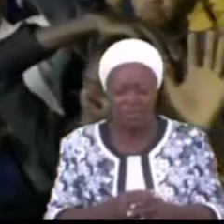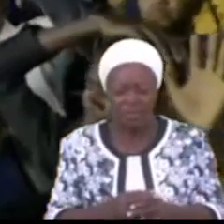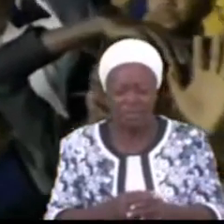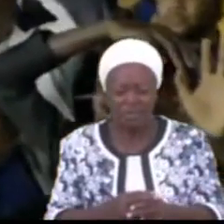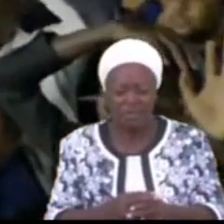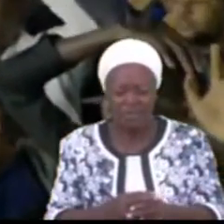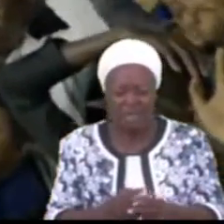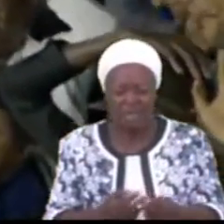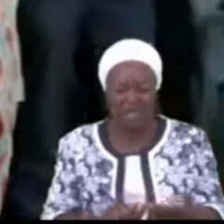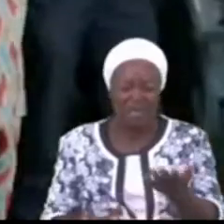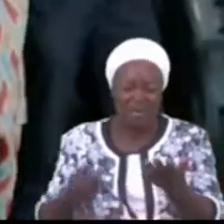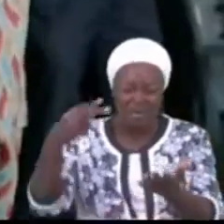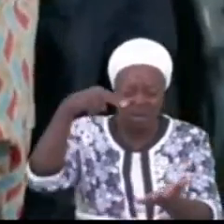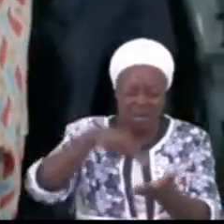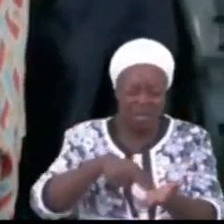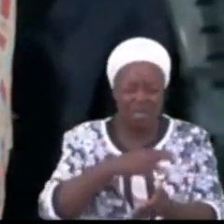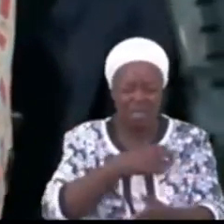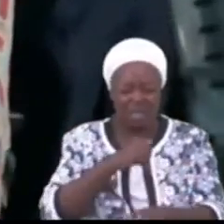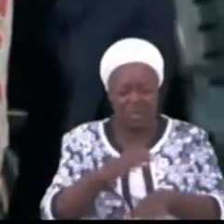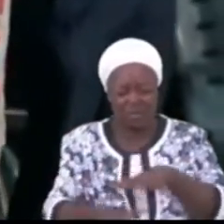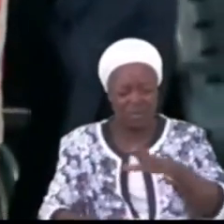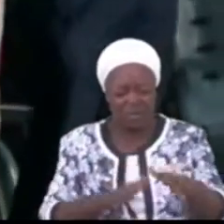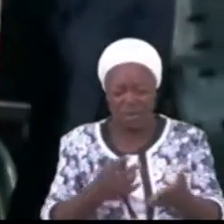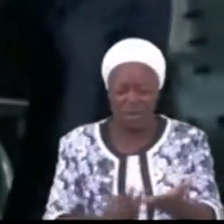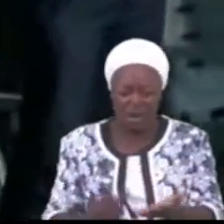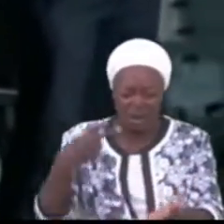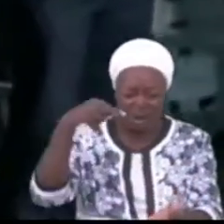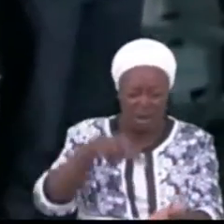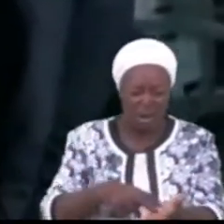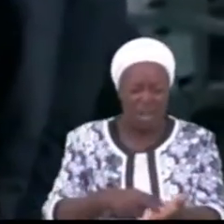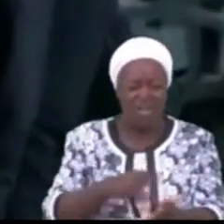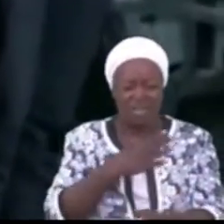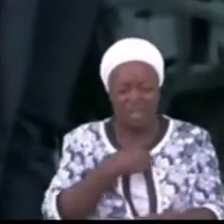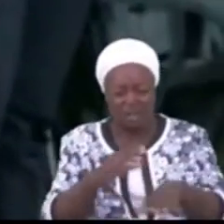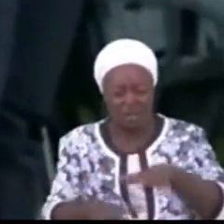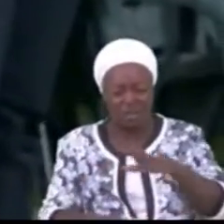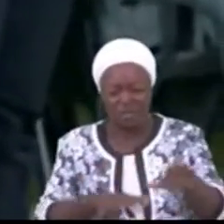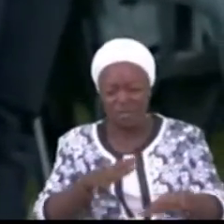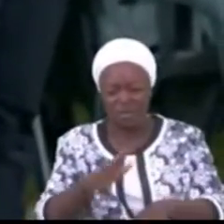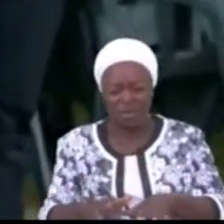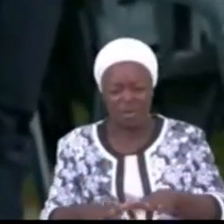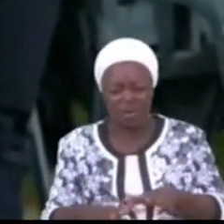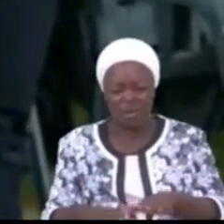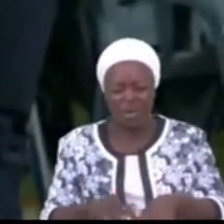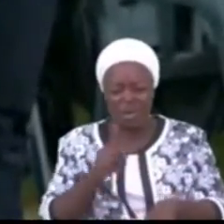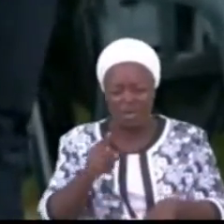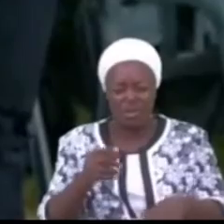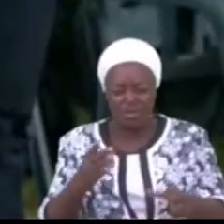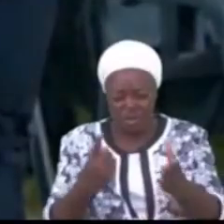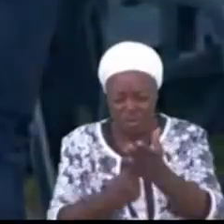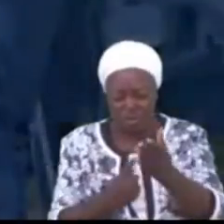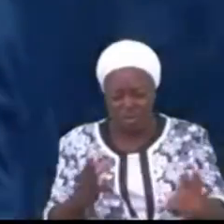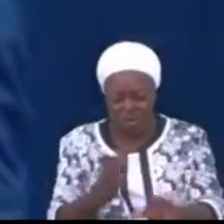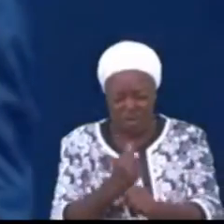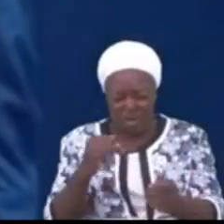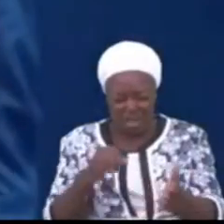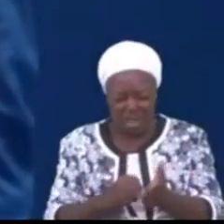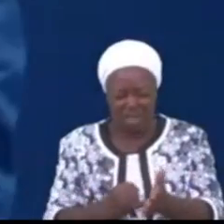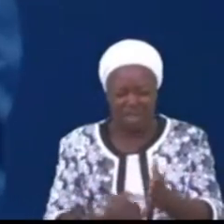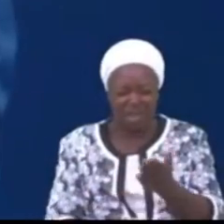Rise up and walk. Rise up and walk. You've got it. Rise up and